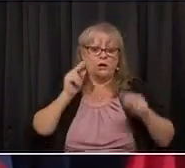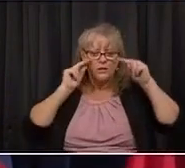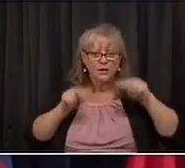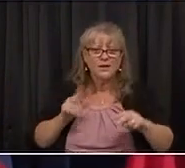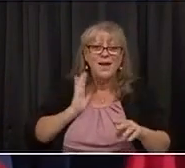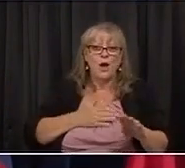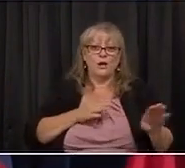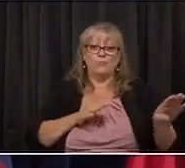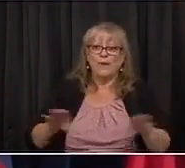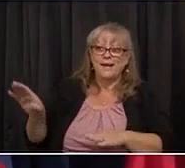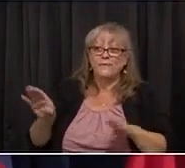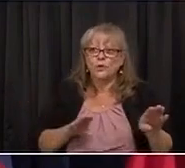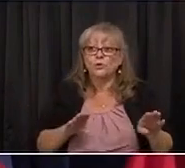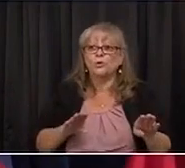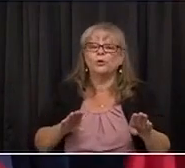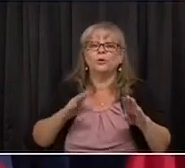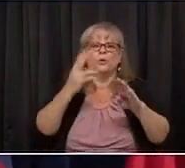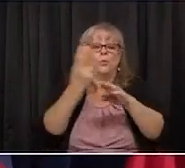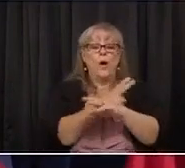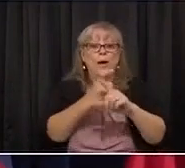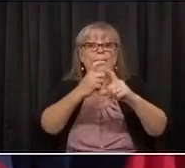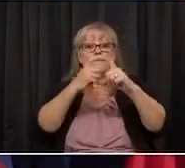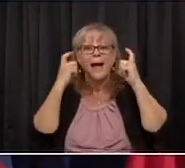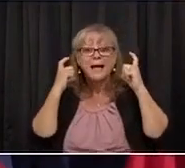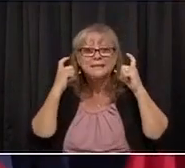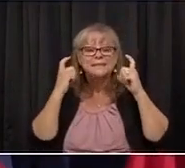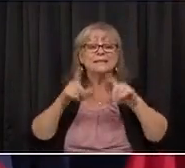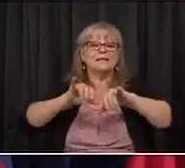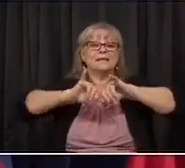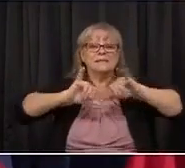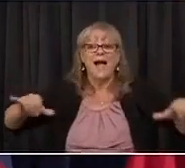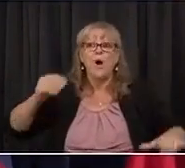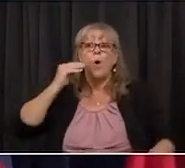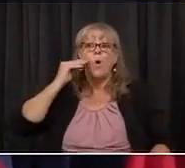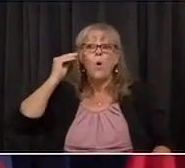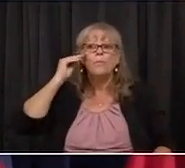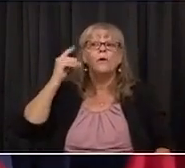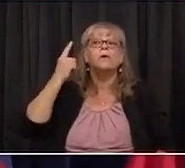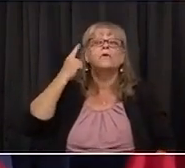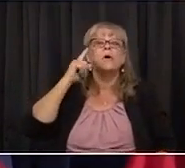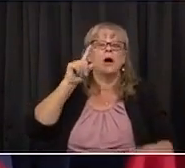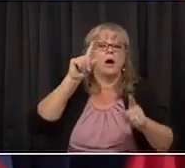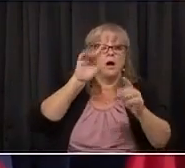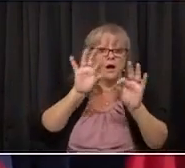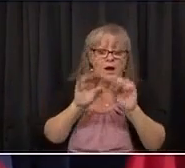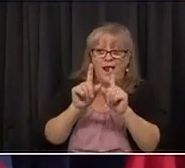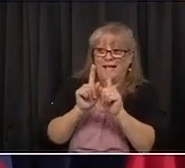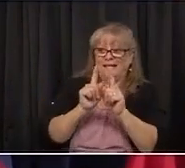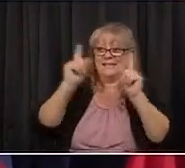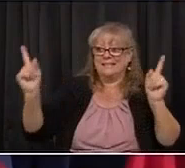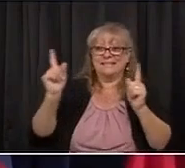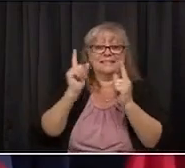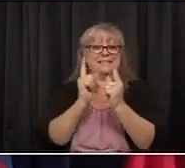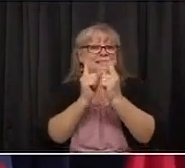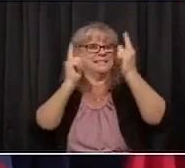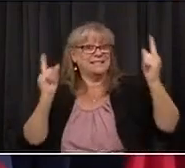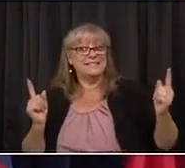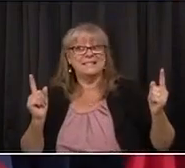staying home, the staying 6 feet from others. We will be seeing the data from the mask